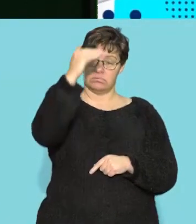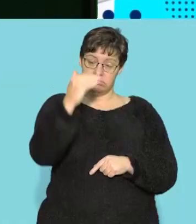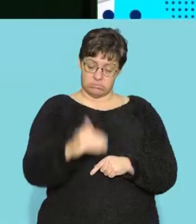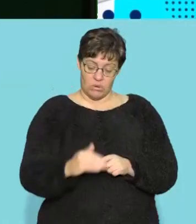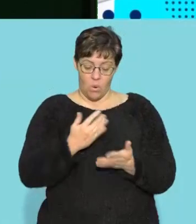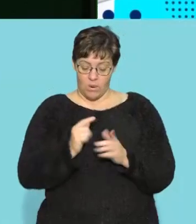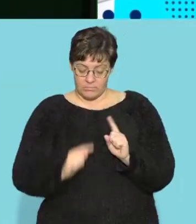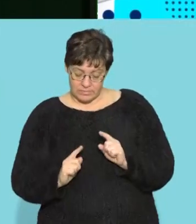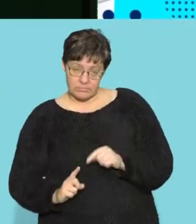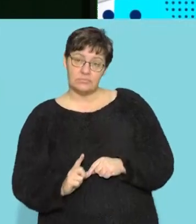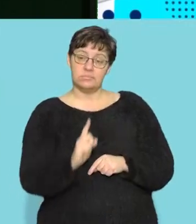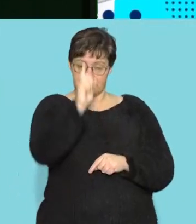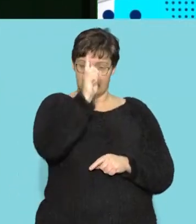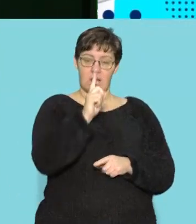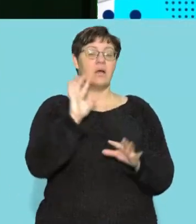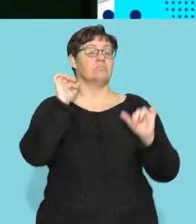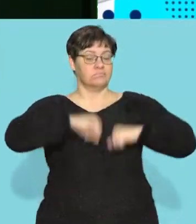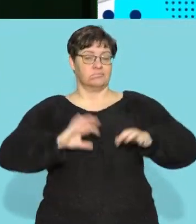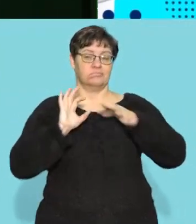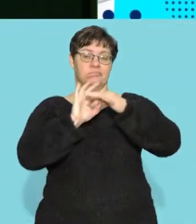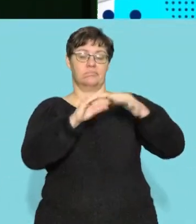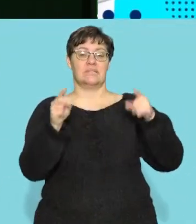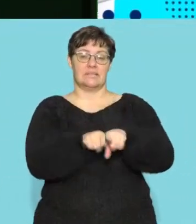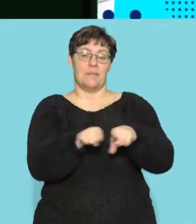and bottom up, has to agree. Okay.